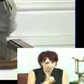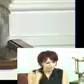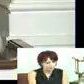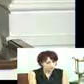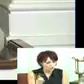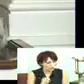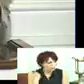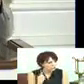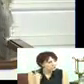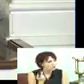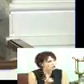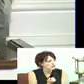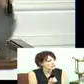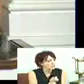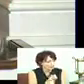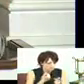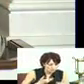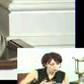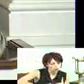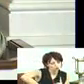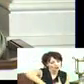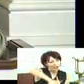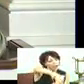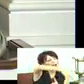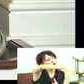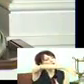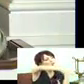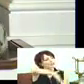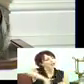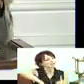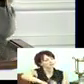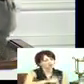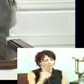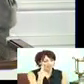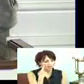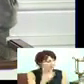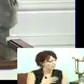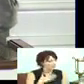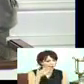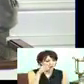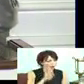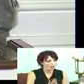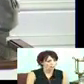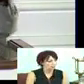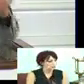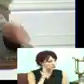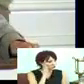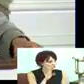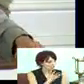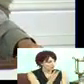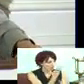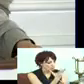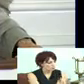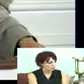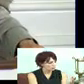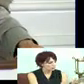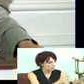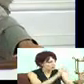eternal love surrounding us. And I thought, "My God, you're going to take her right now." Well, God